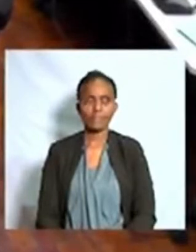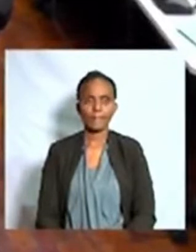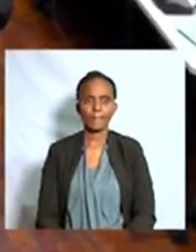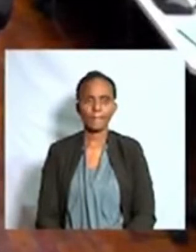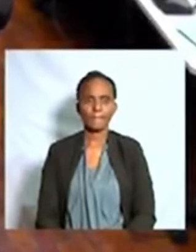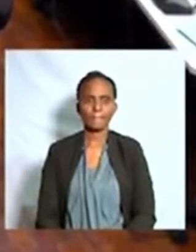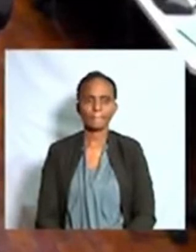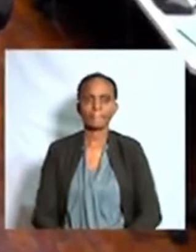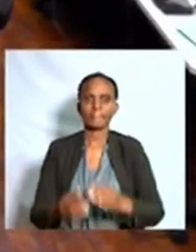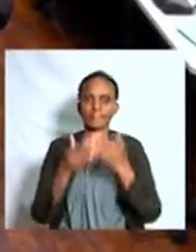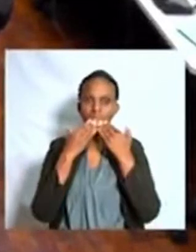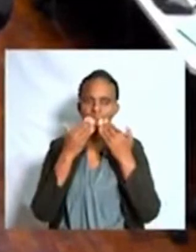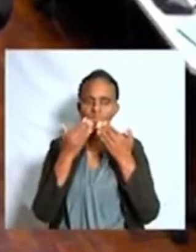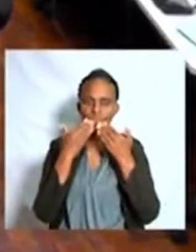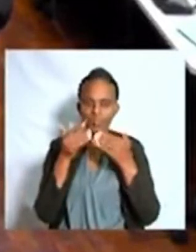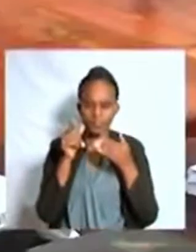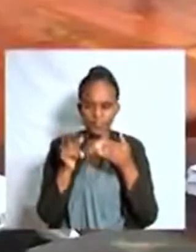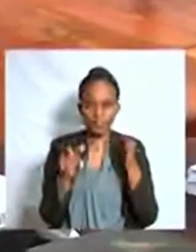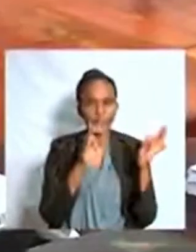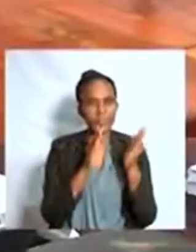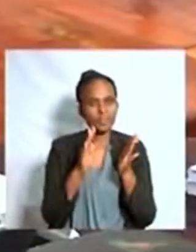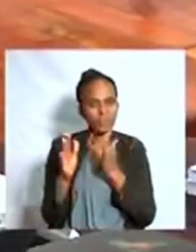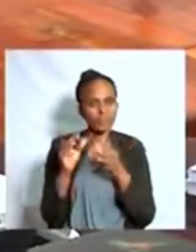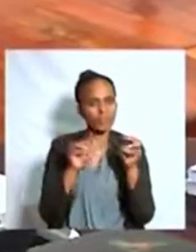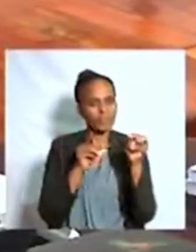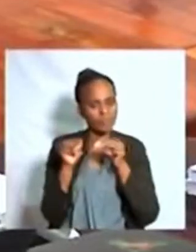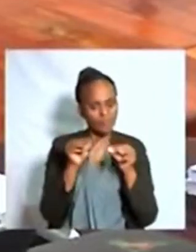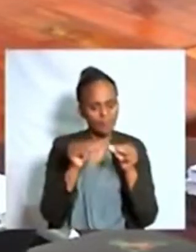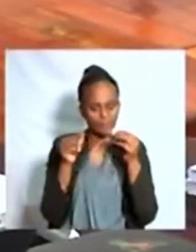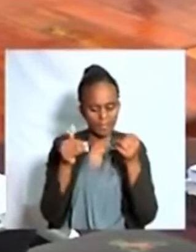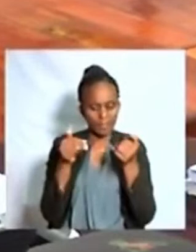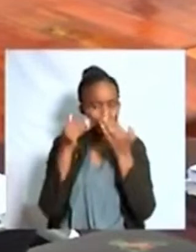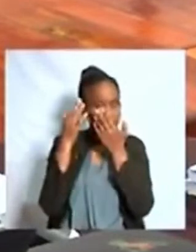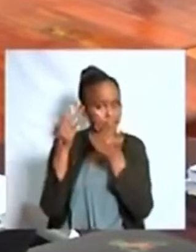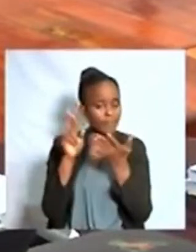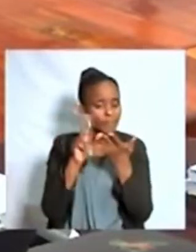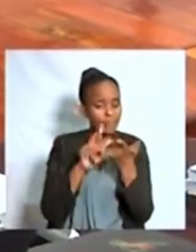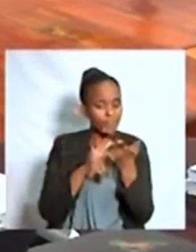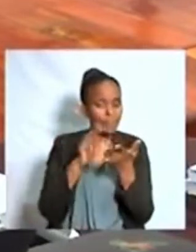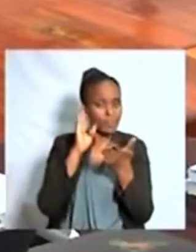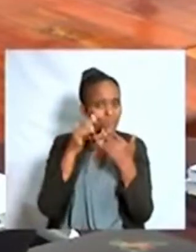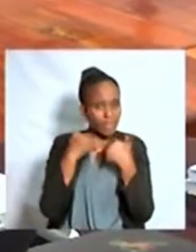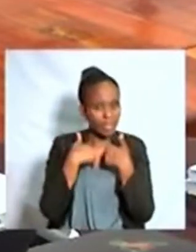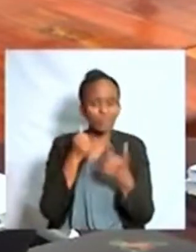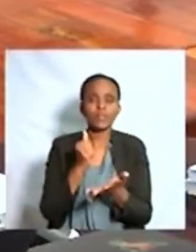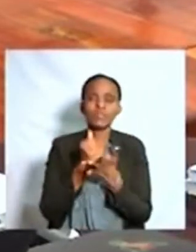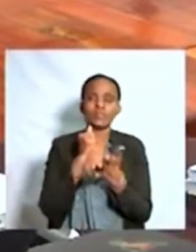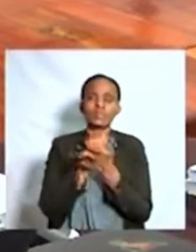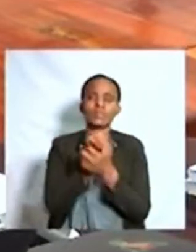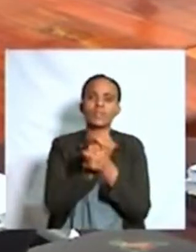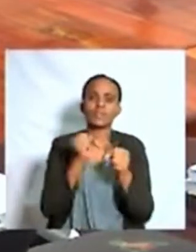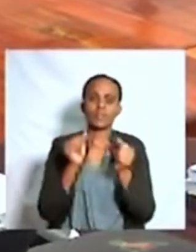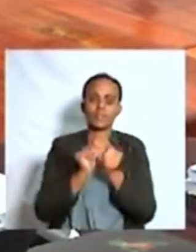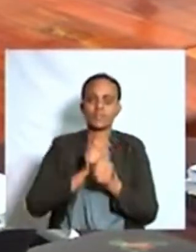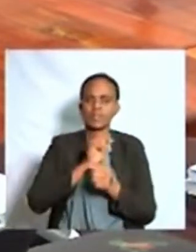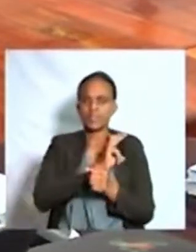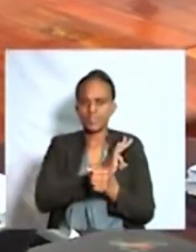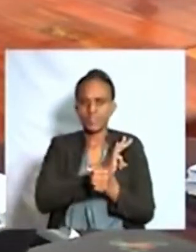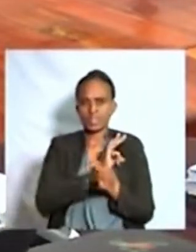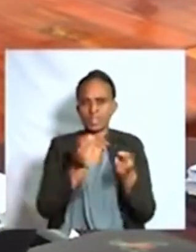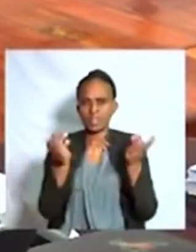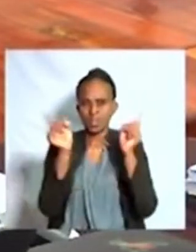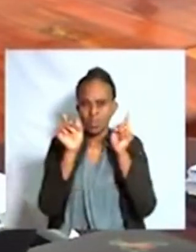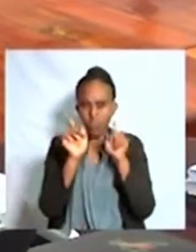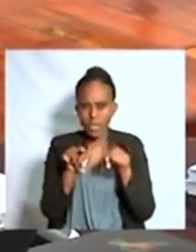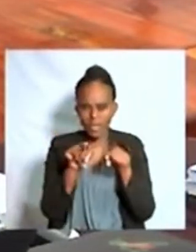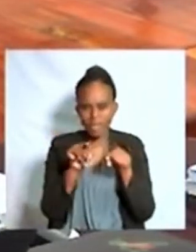Thank you, Chair. As a remedial measure, management wishes to report that it will undertake to settle the sums due to its staff as and when